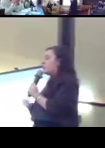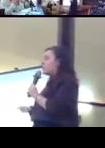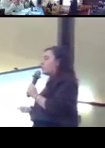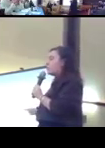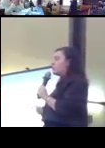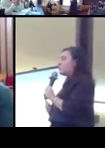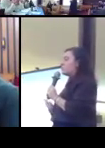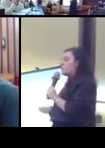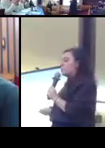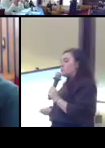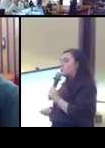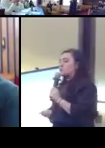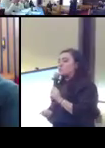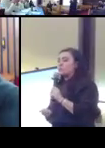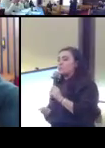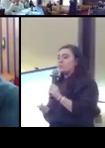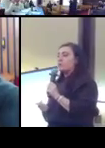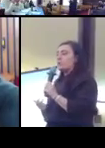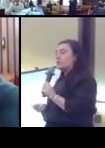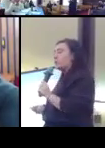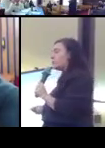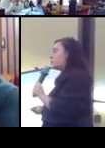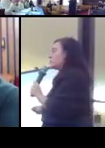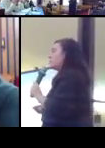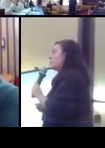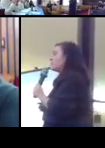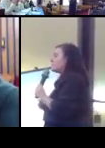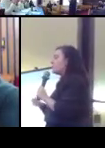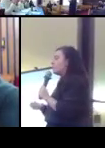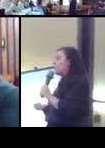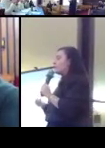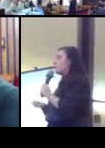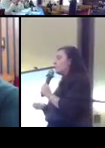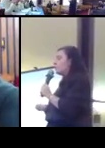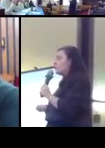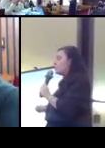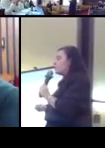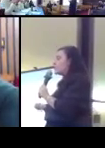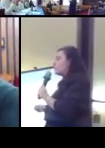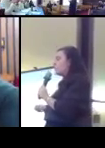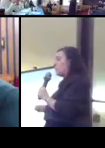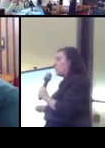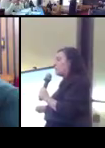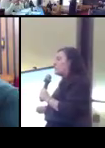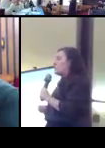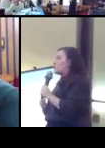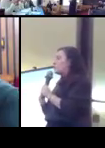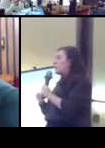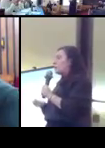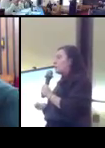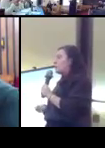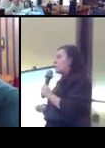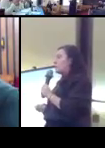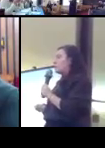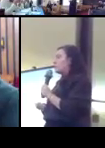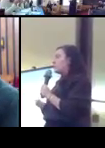That shows up architecturally, it shows up in the stories, it shows up in the education, and celebrating and strengthening those as a key component.